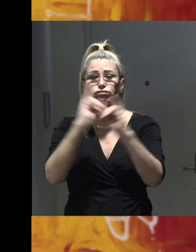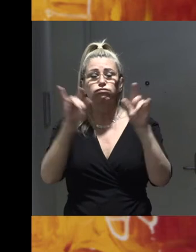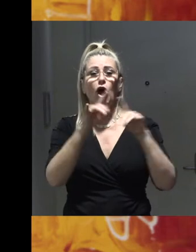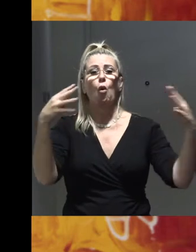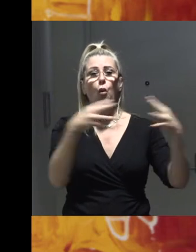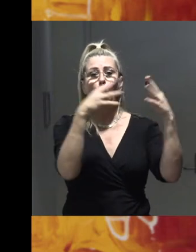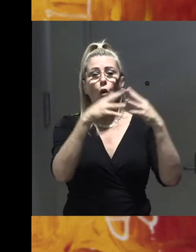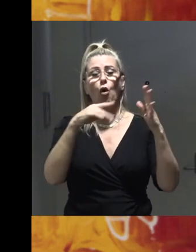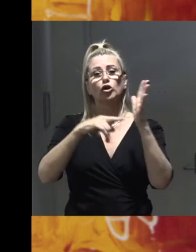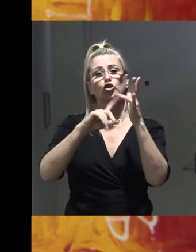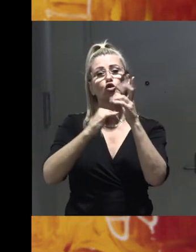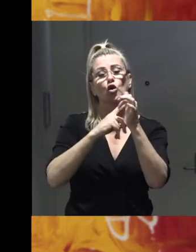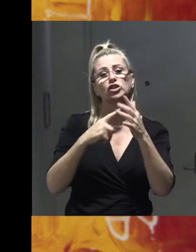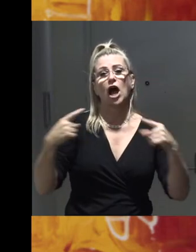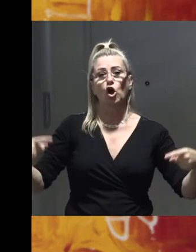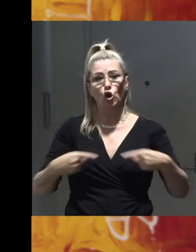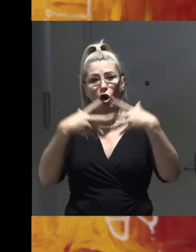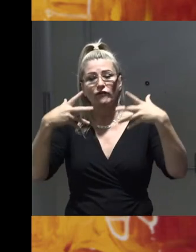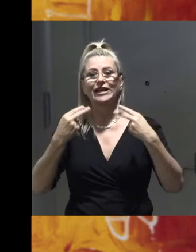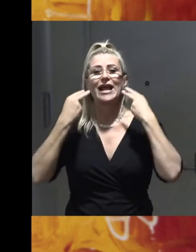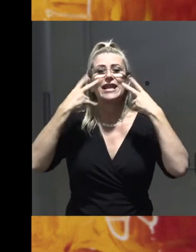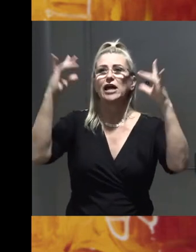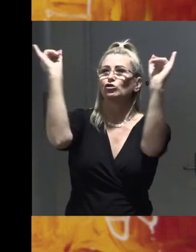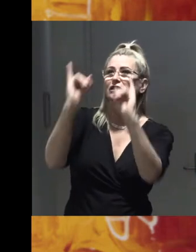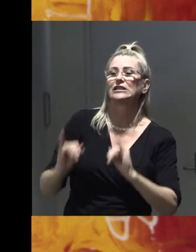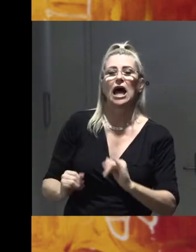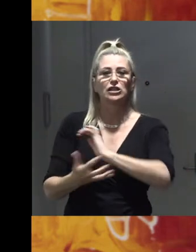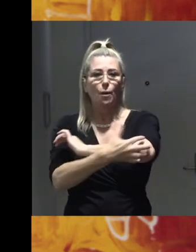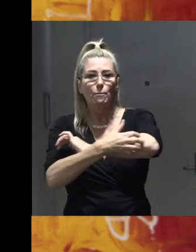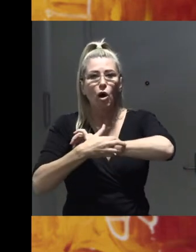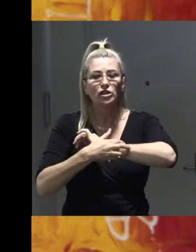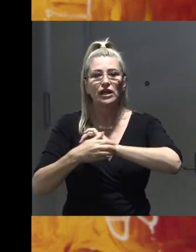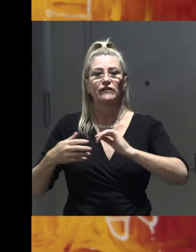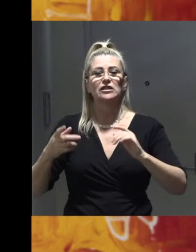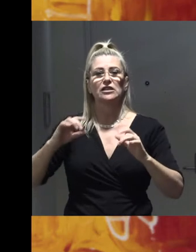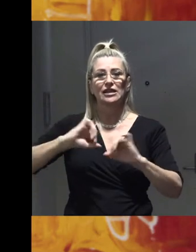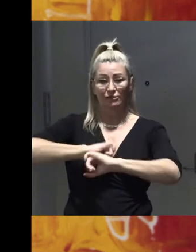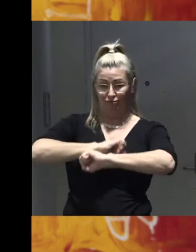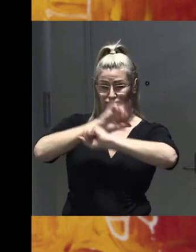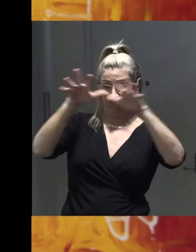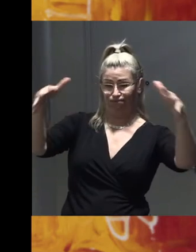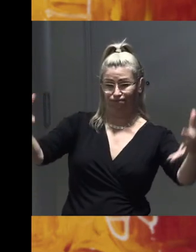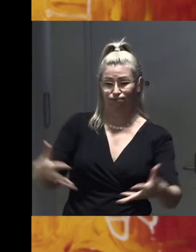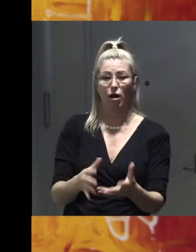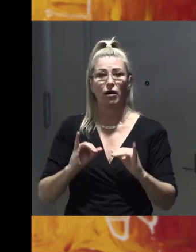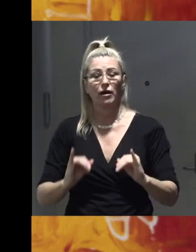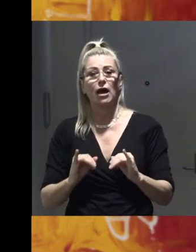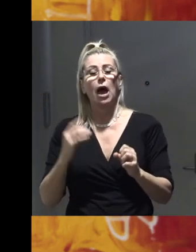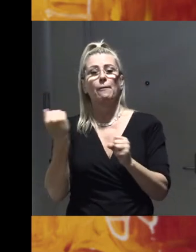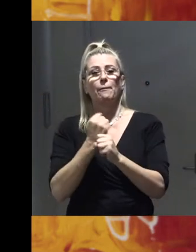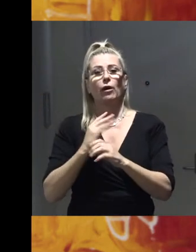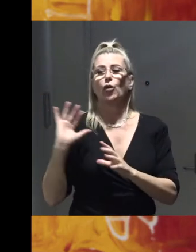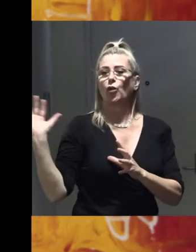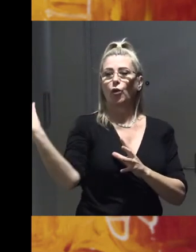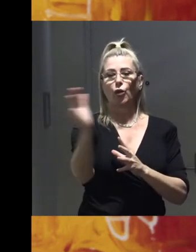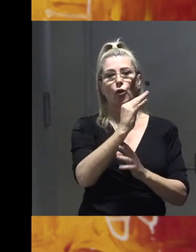conflict, natural disasters, poverty, pandemics, seem to resound a collective call to arms